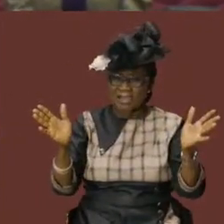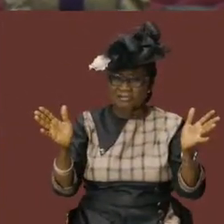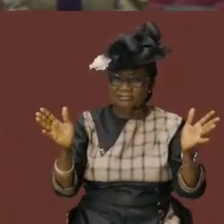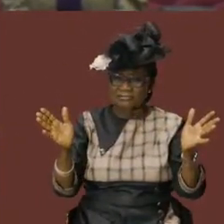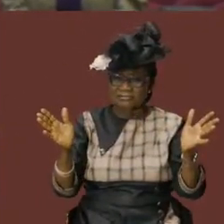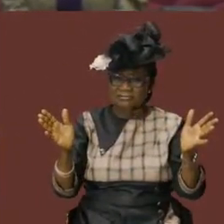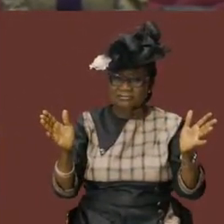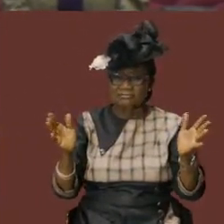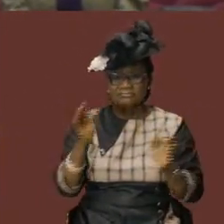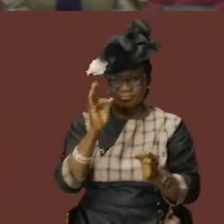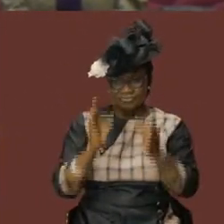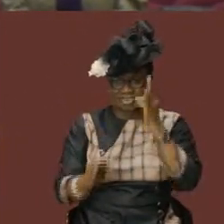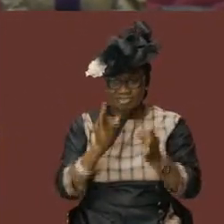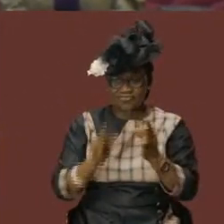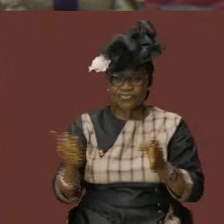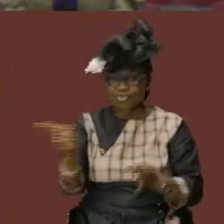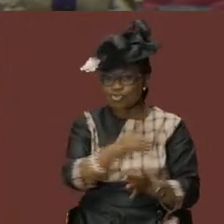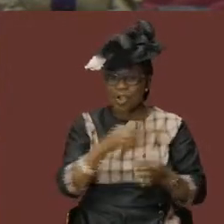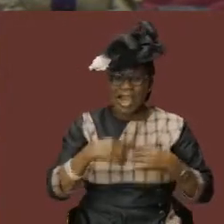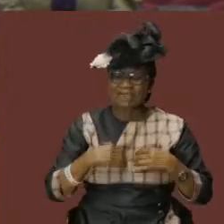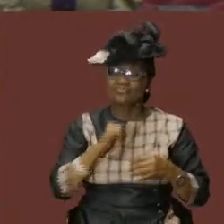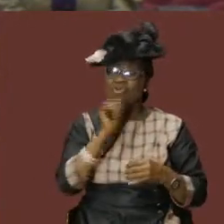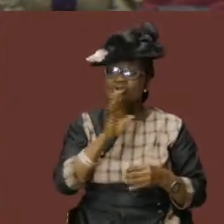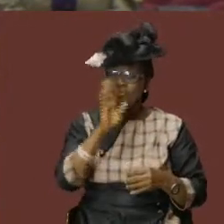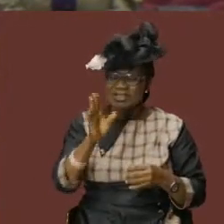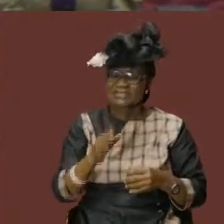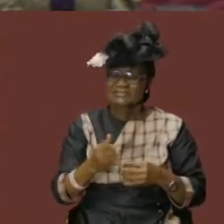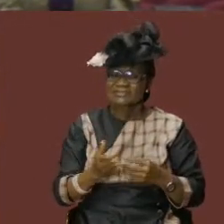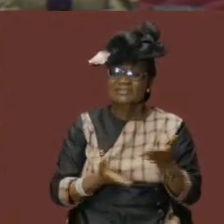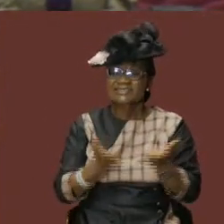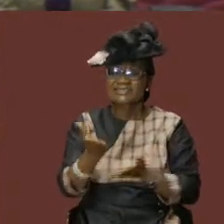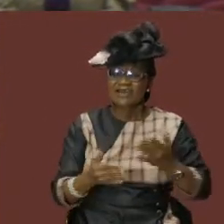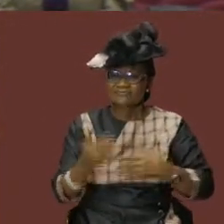If you have not been served bread, shout hallelujah.